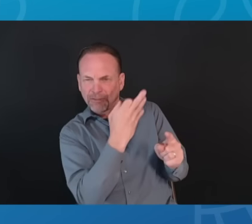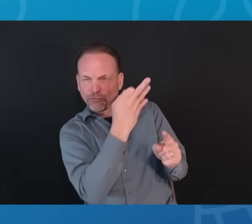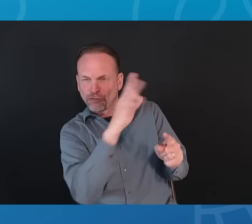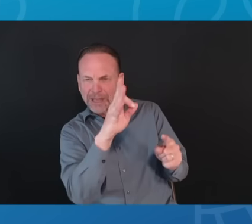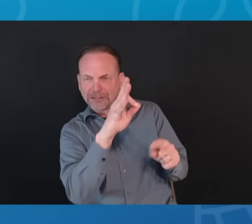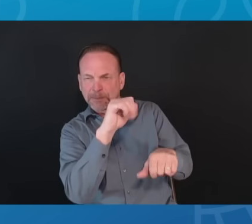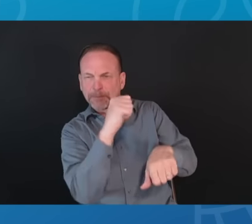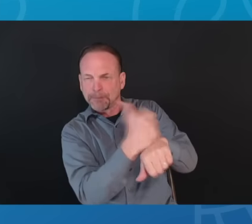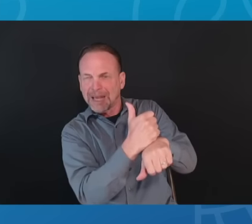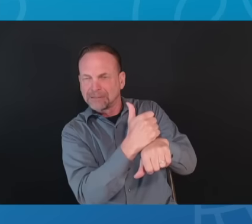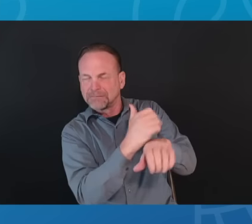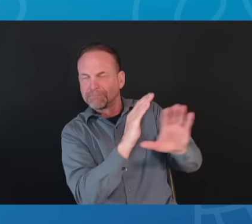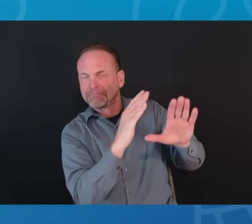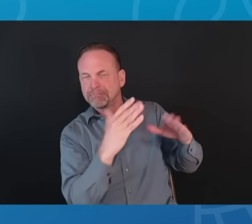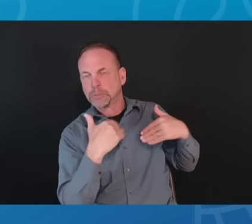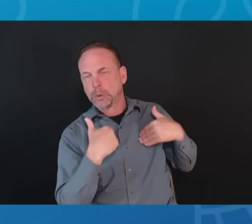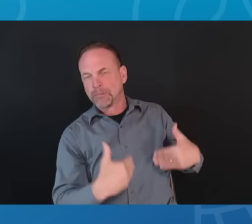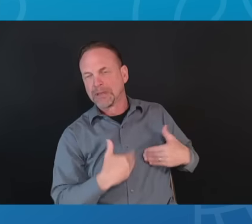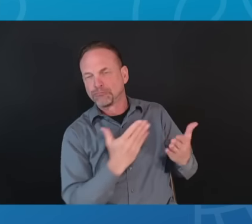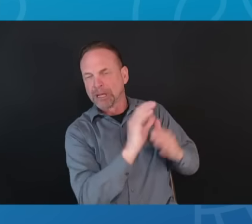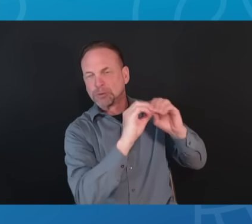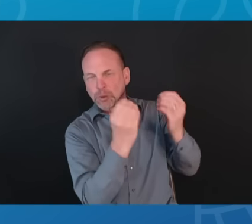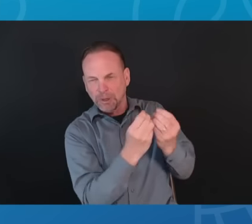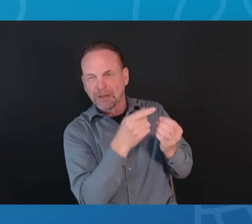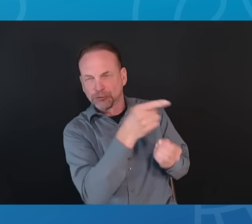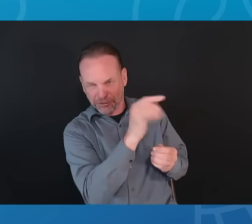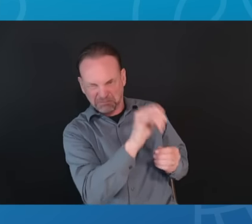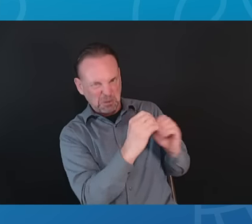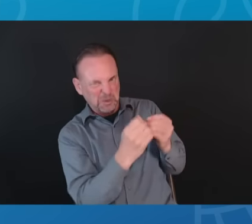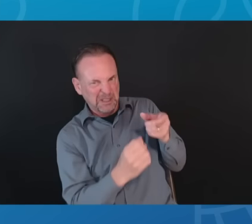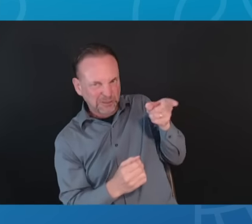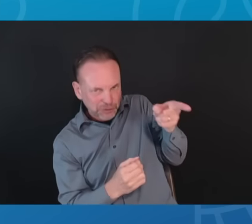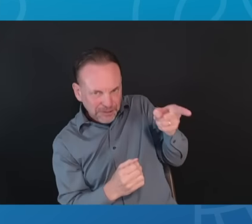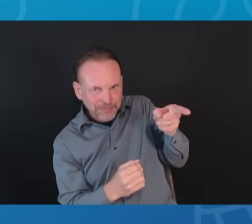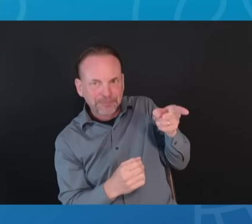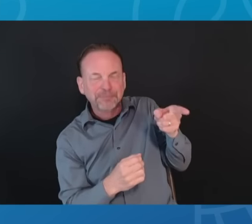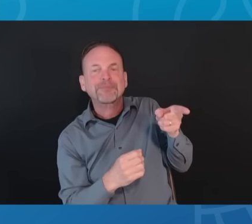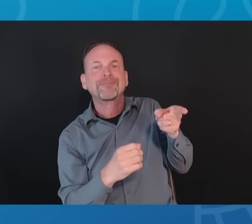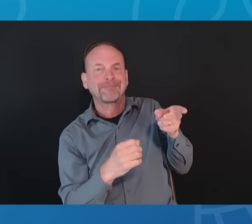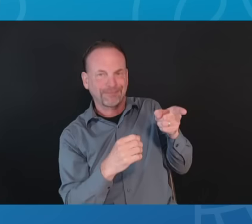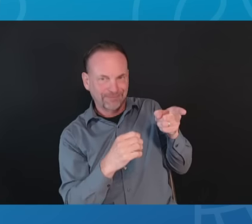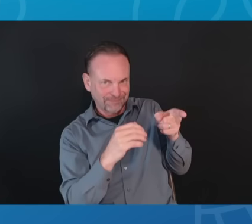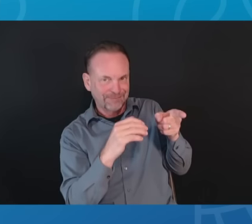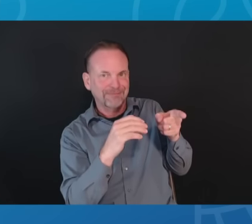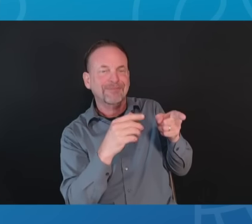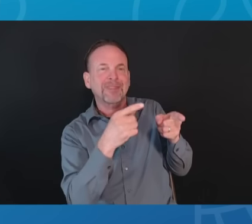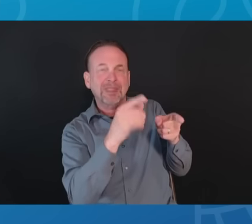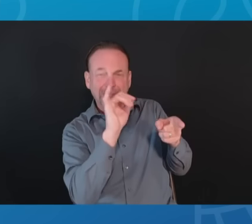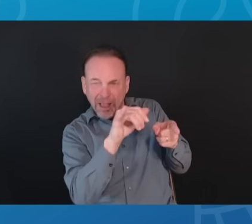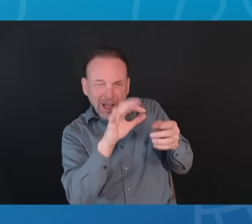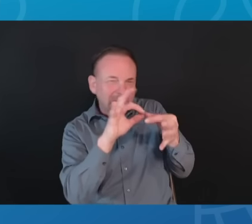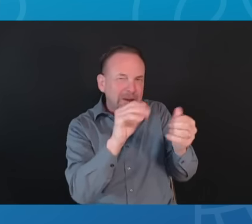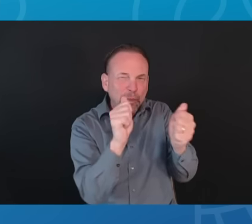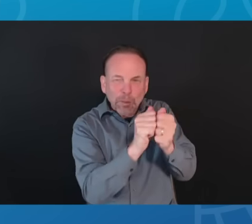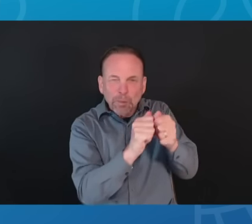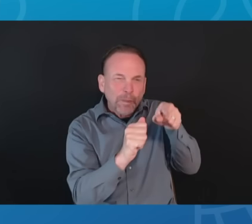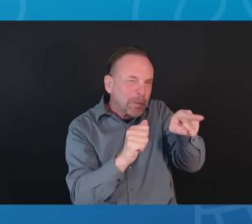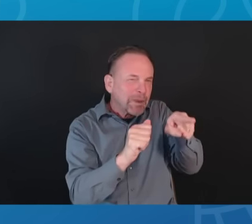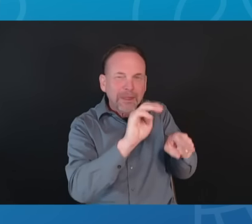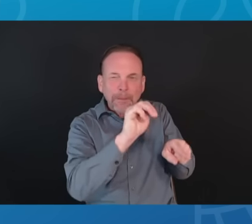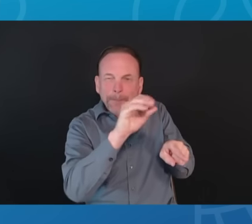the rising incident of mob violence and lynching in Bangladesh? And how will it